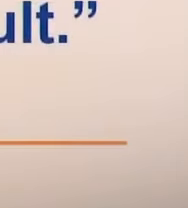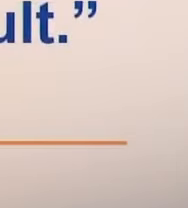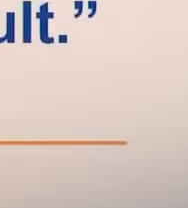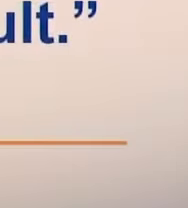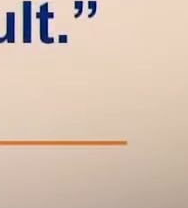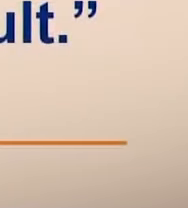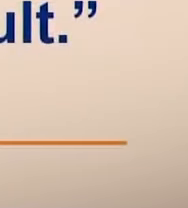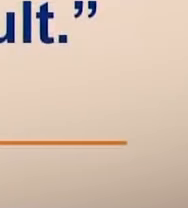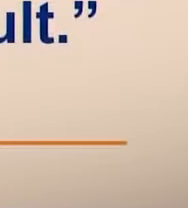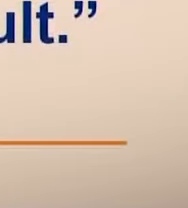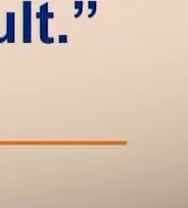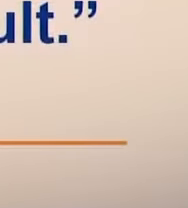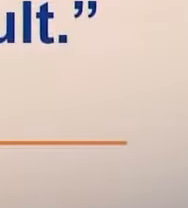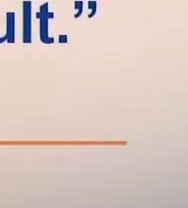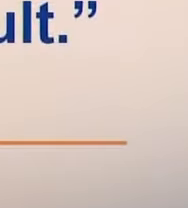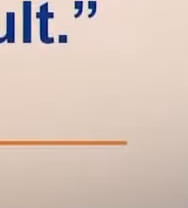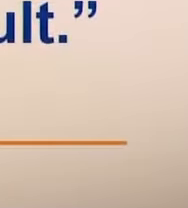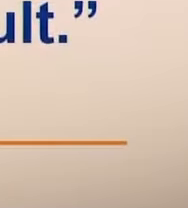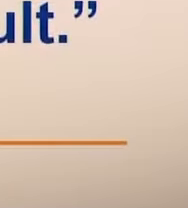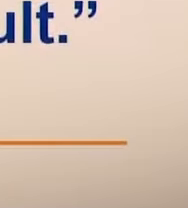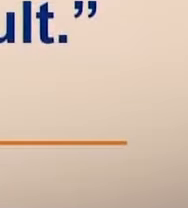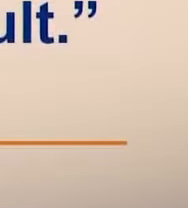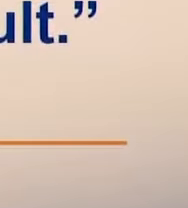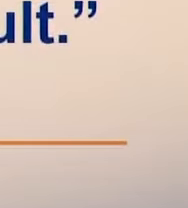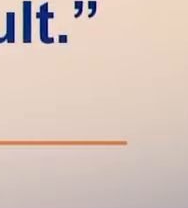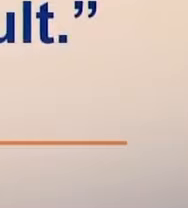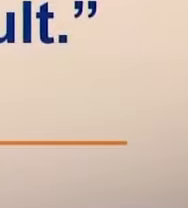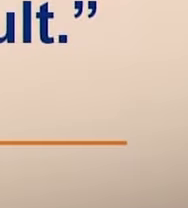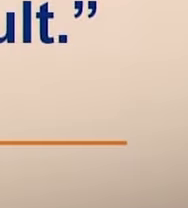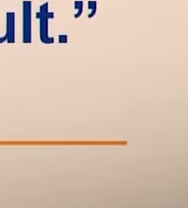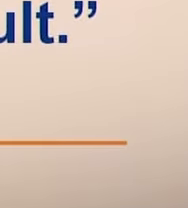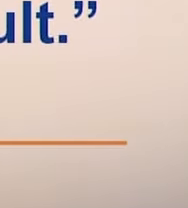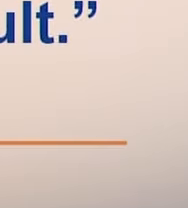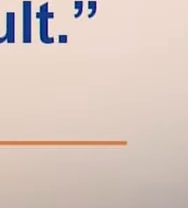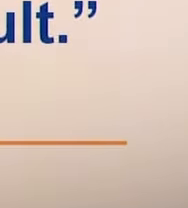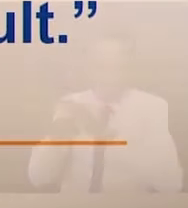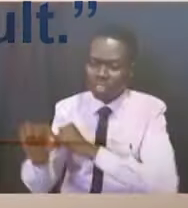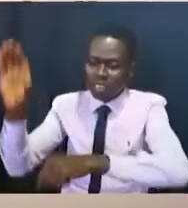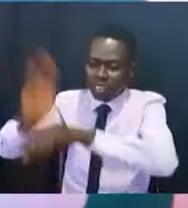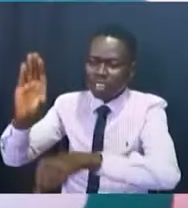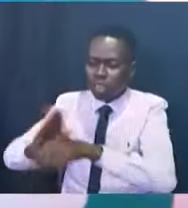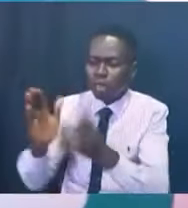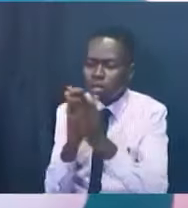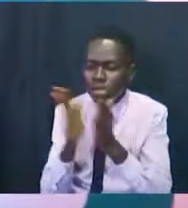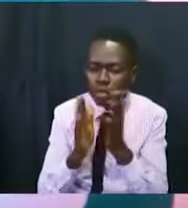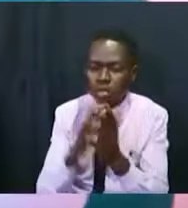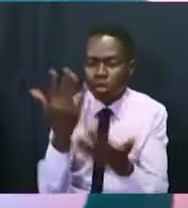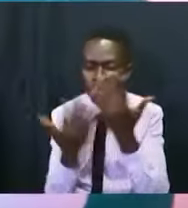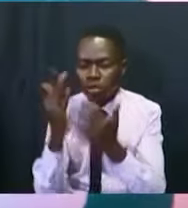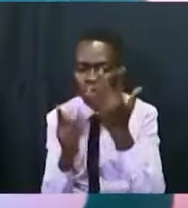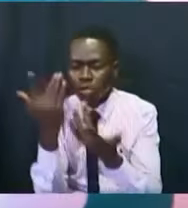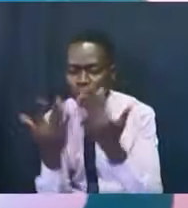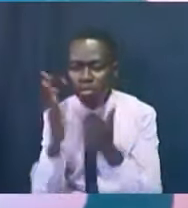the Ghanaians will die for him. People will go to church, and if you look at how audacious their faces, when you start prayer,